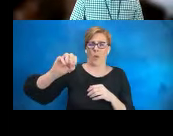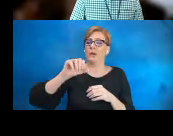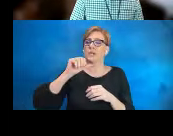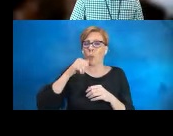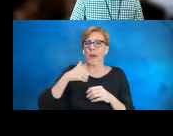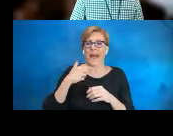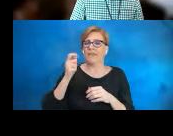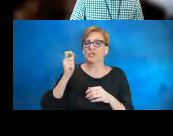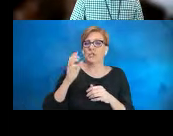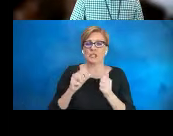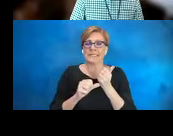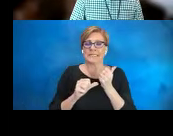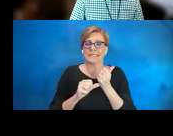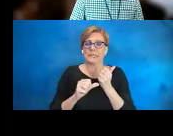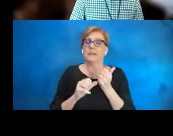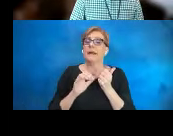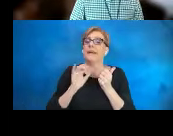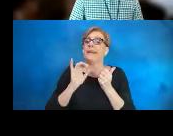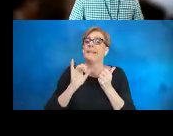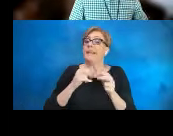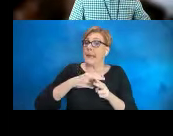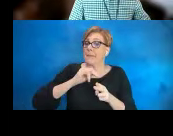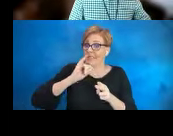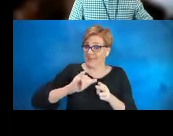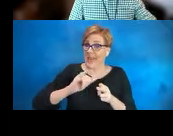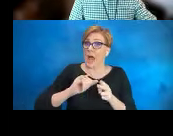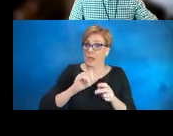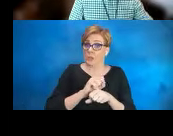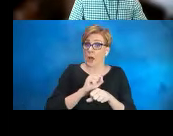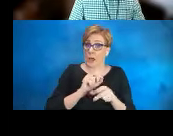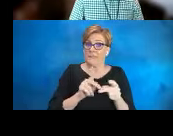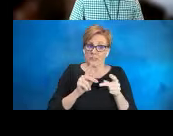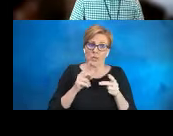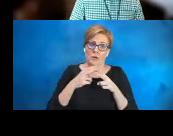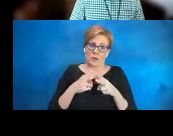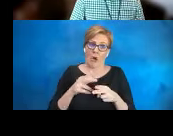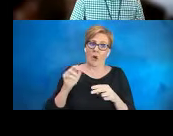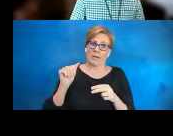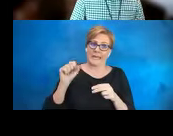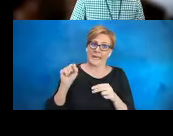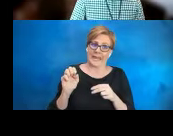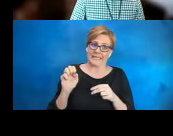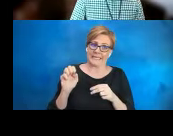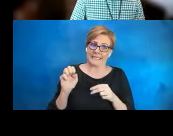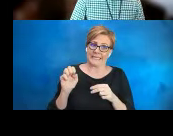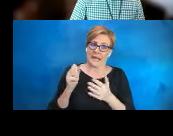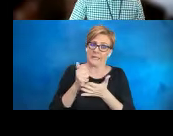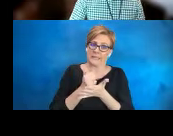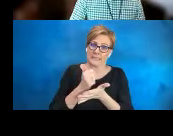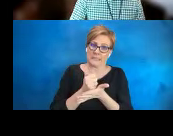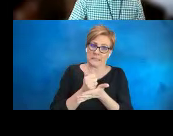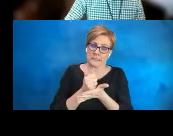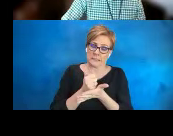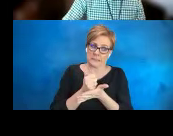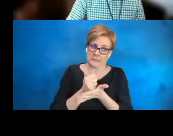or senior case technicians. So again, if you say, are you the judge's SCT, as opposed to saying, are you the judge's